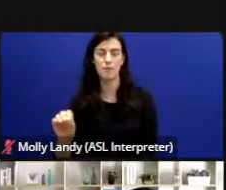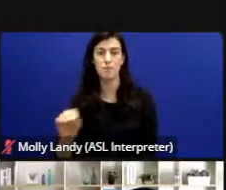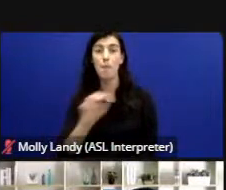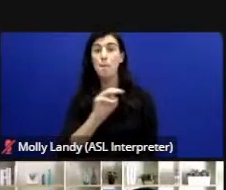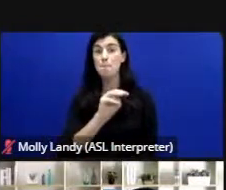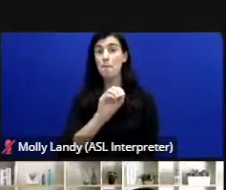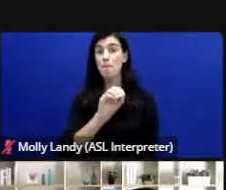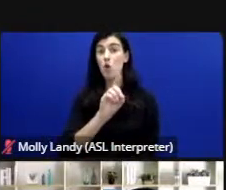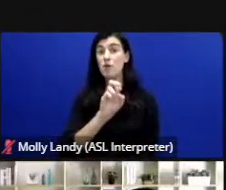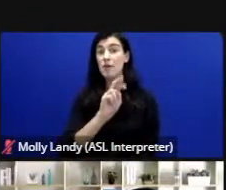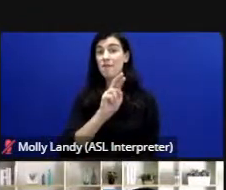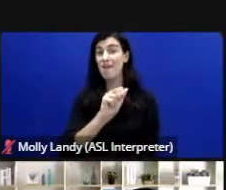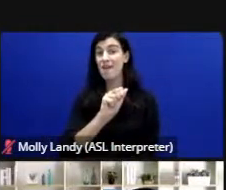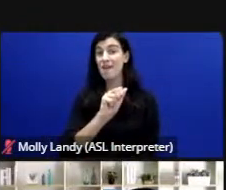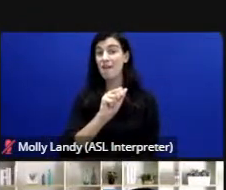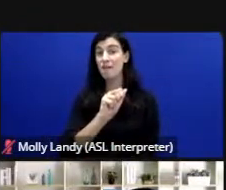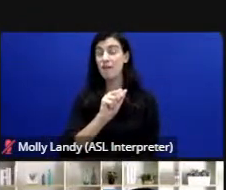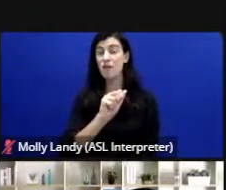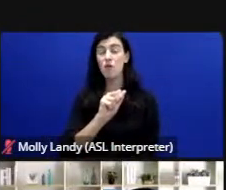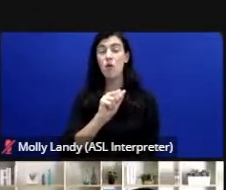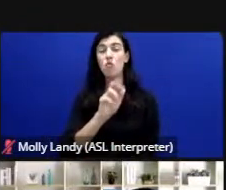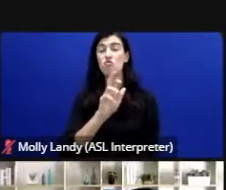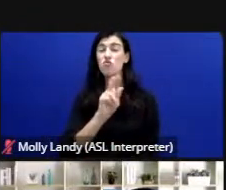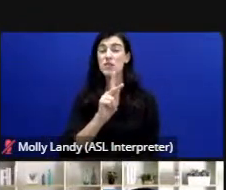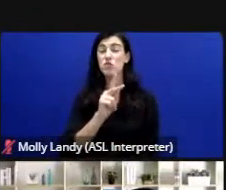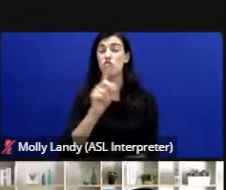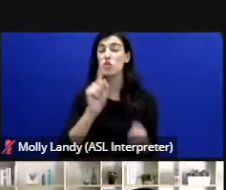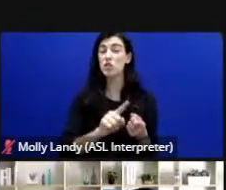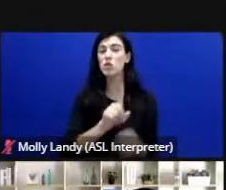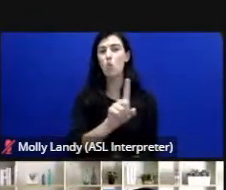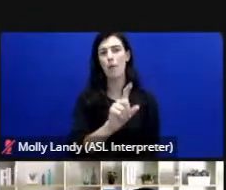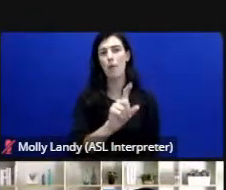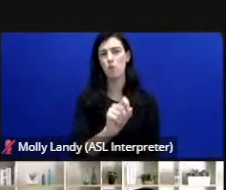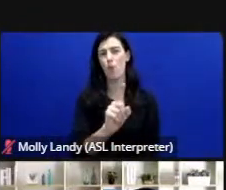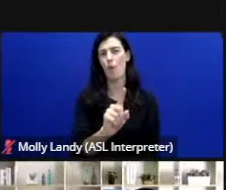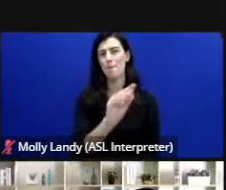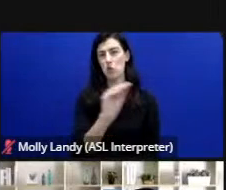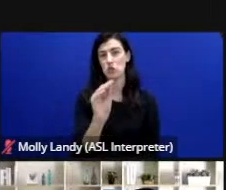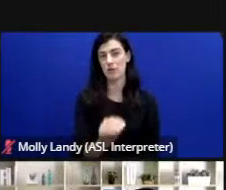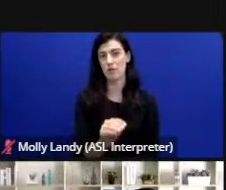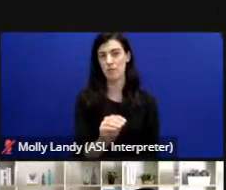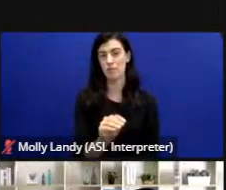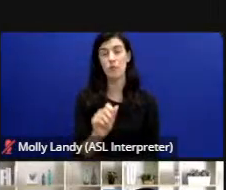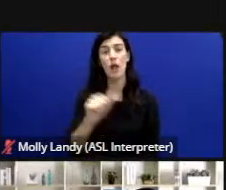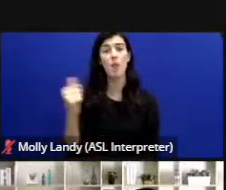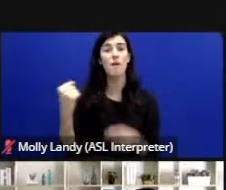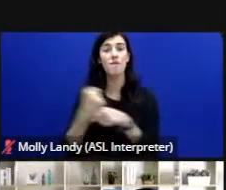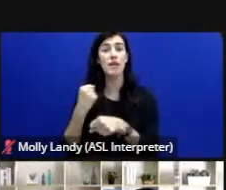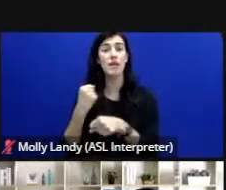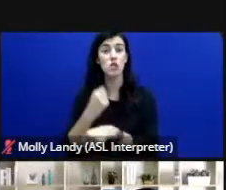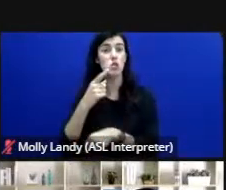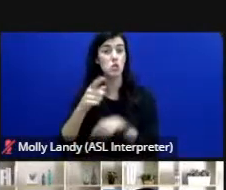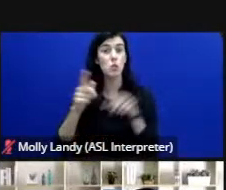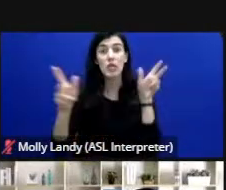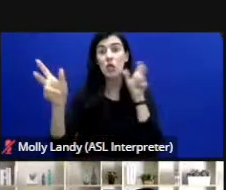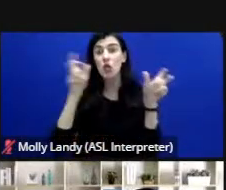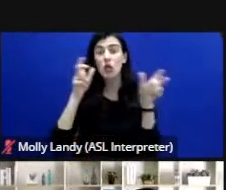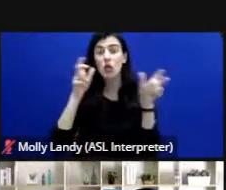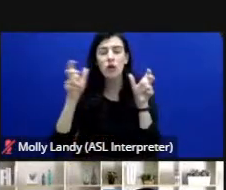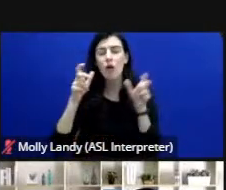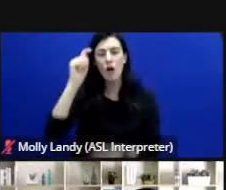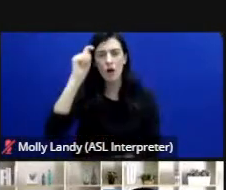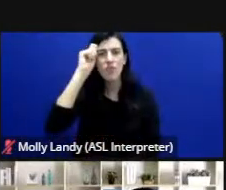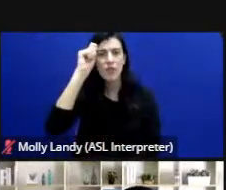Moderna vaccine has an absolute risk reduction of 1.1%. The other figures that you hear about are